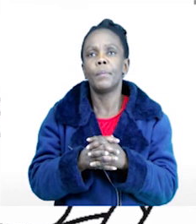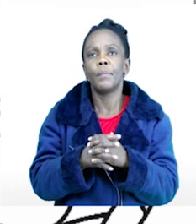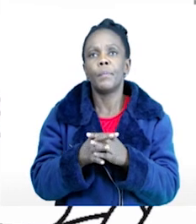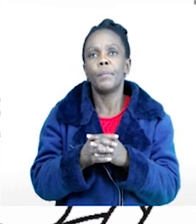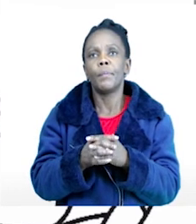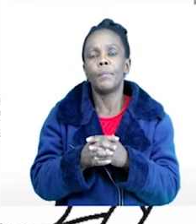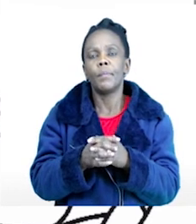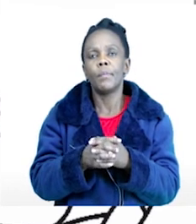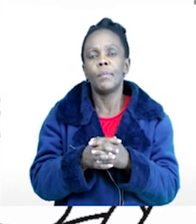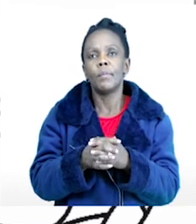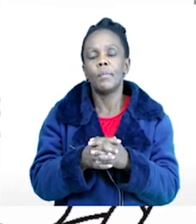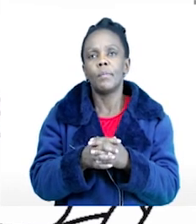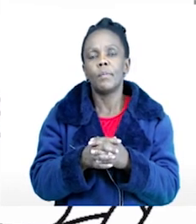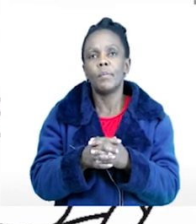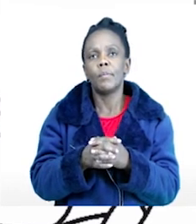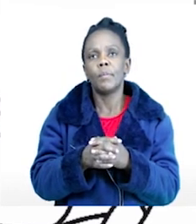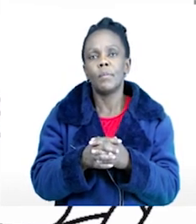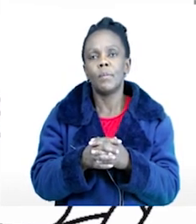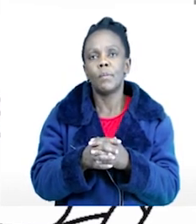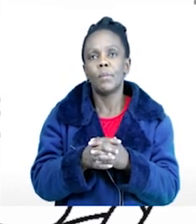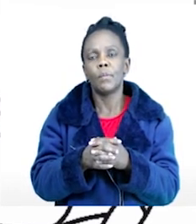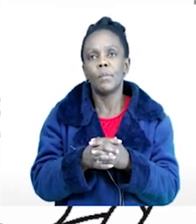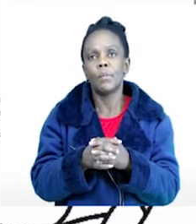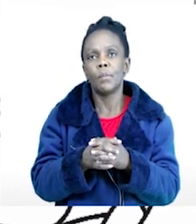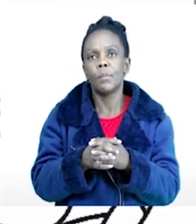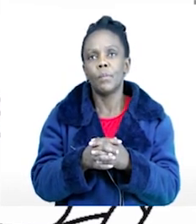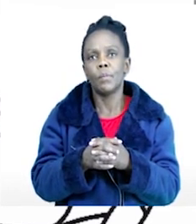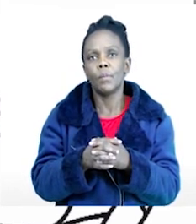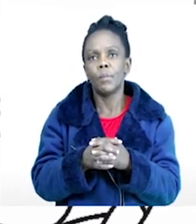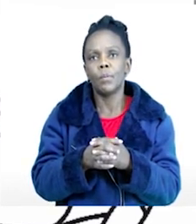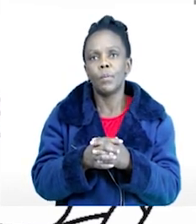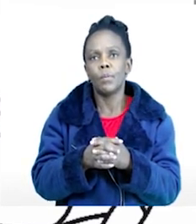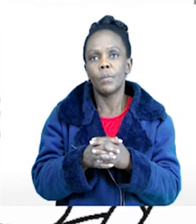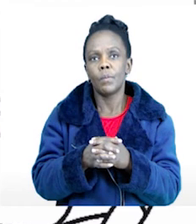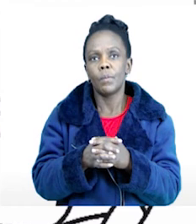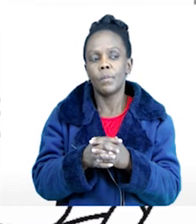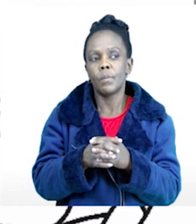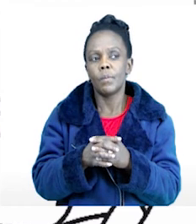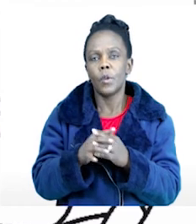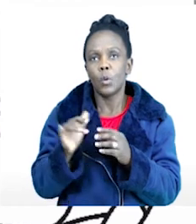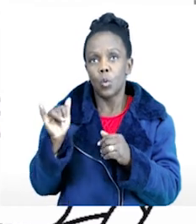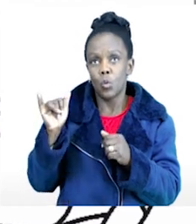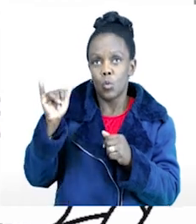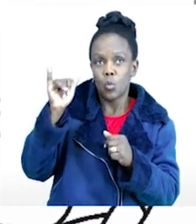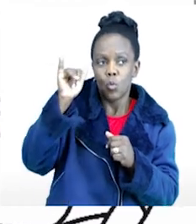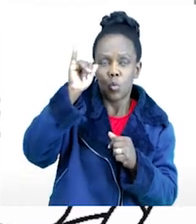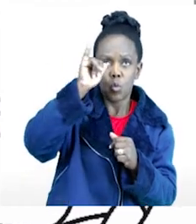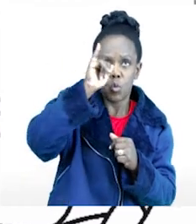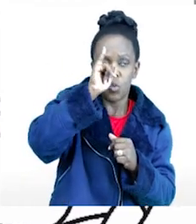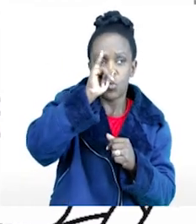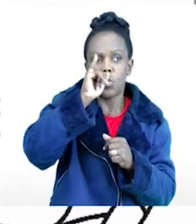that the airplane and the helicopters are the types or modes of transport that move around in